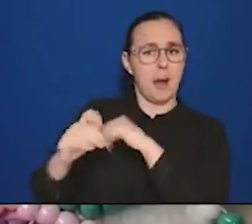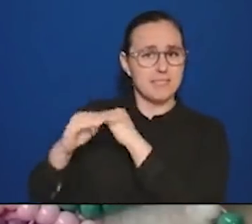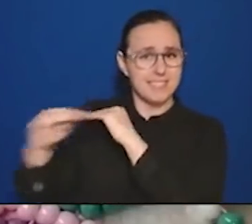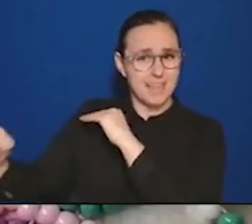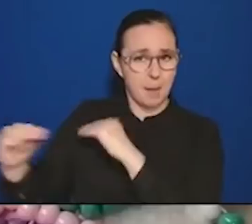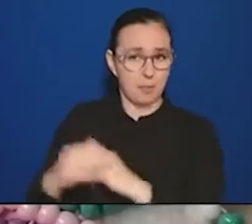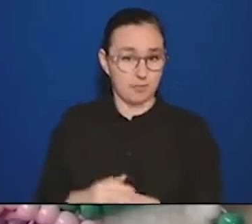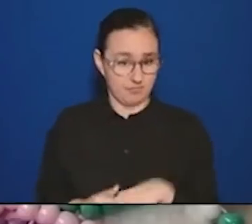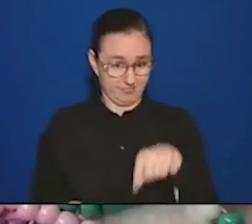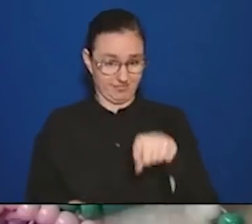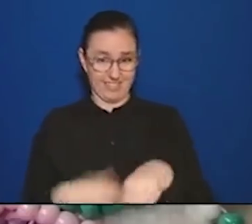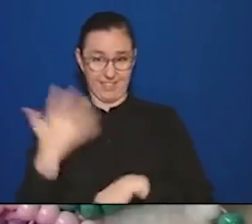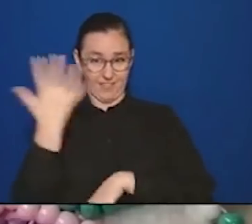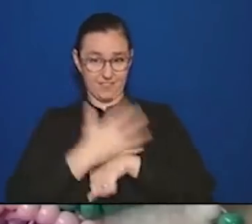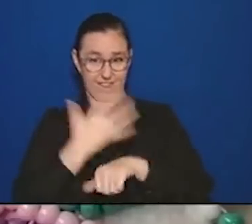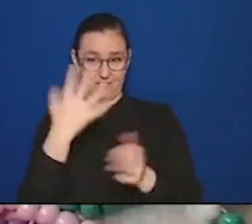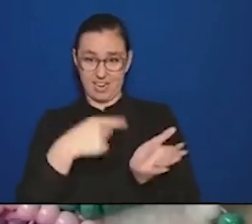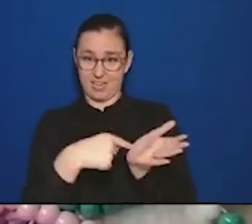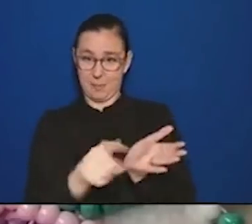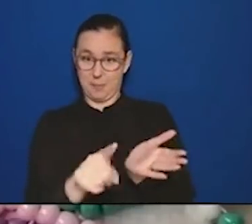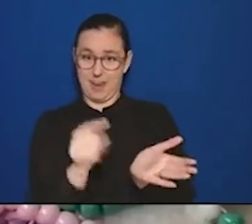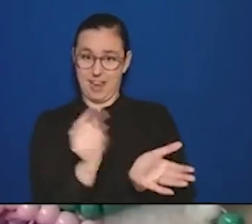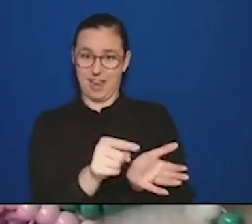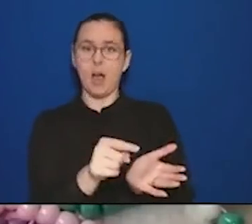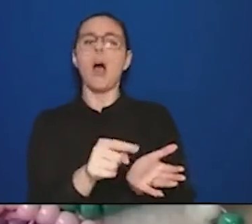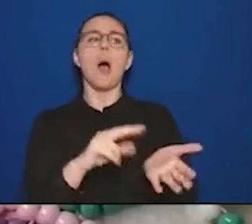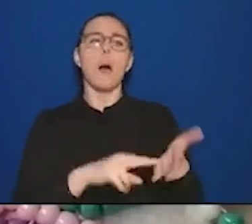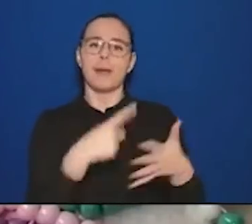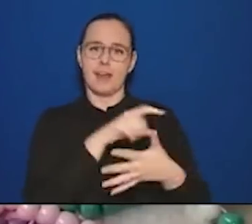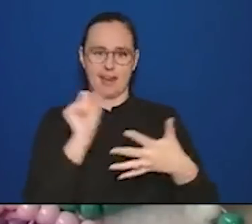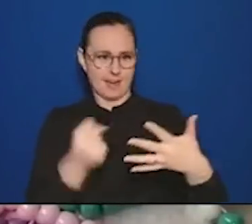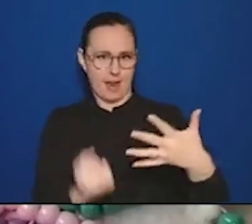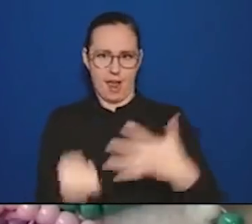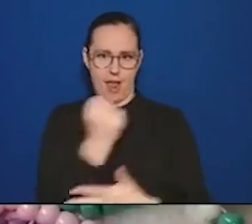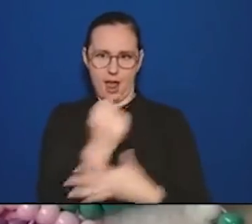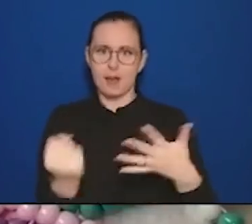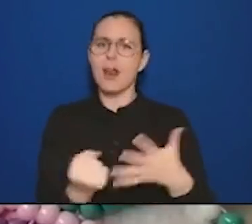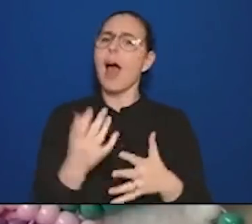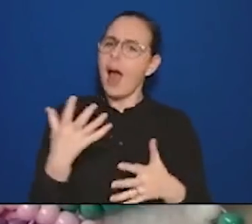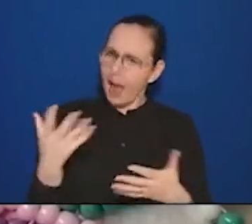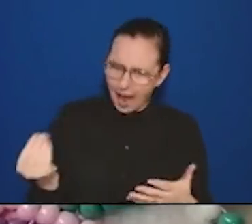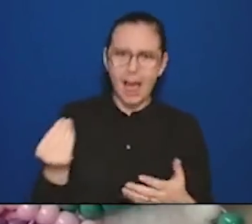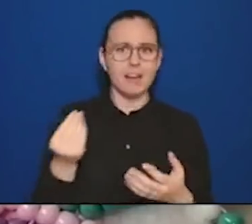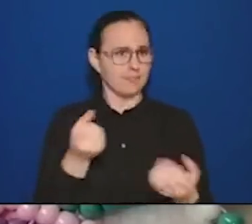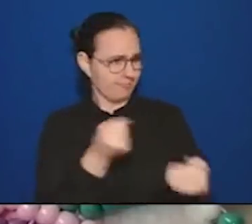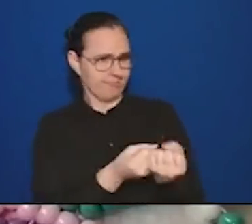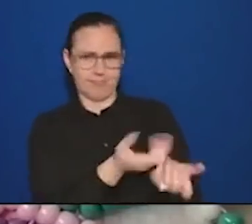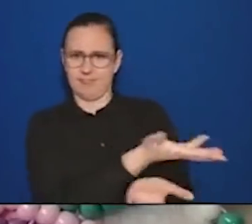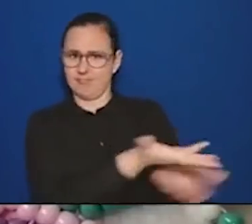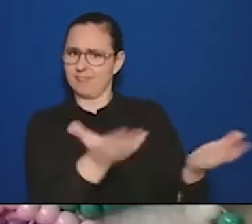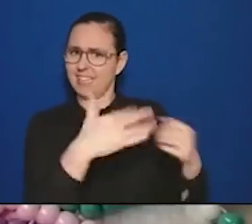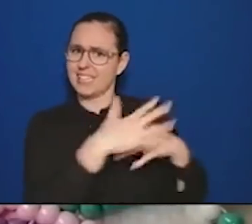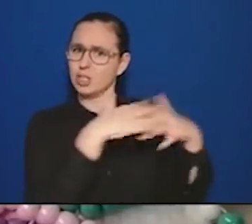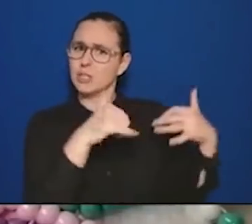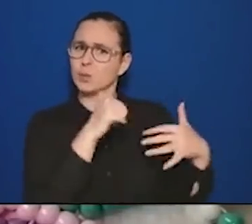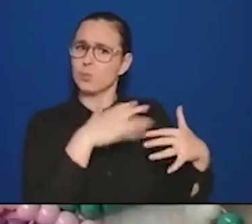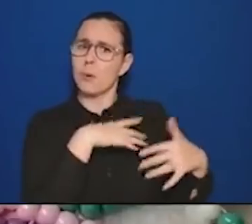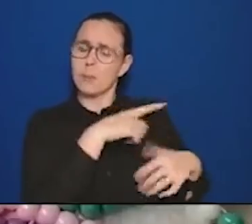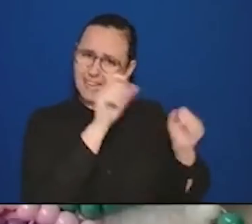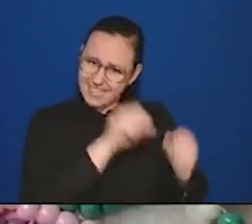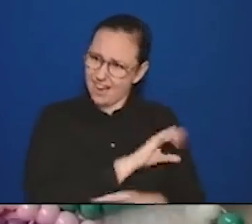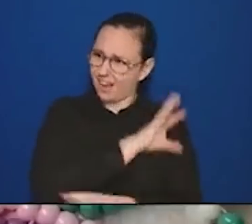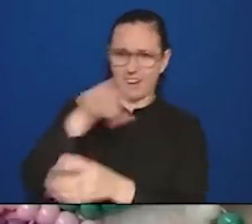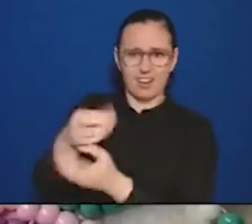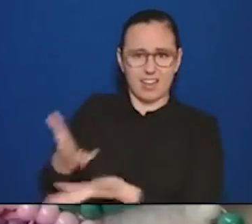competing priorities and provide Indigenous women more ability to engage in BC's labour force. Again, hands up to you,